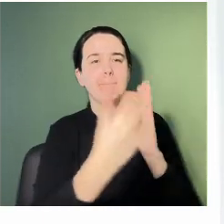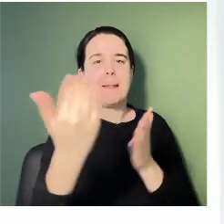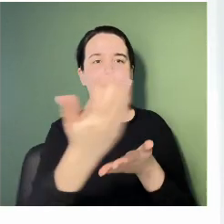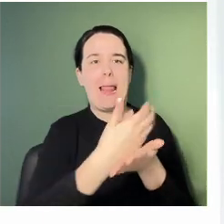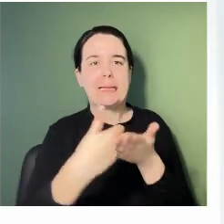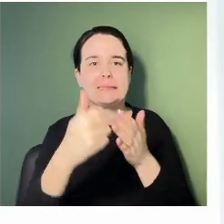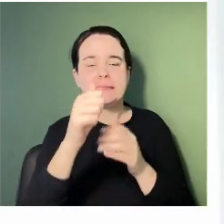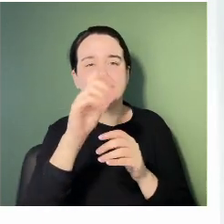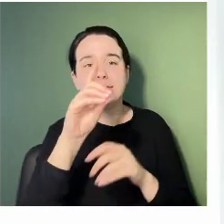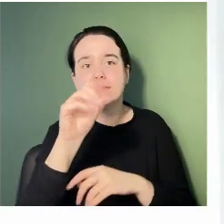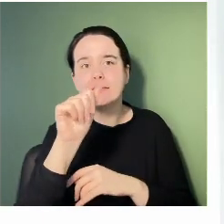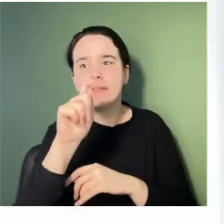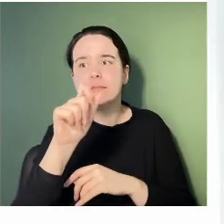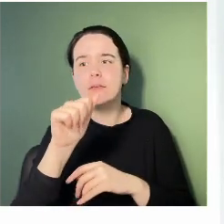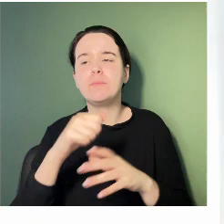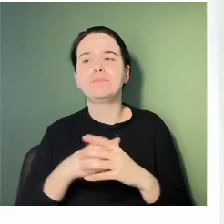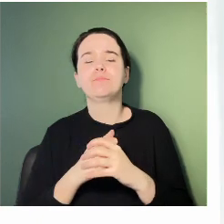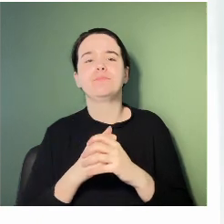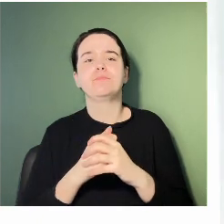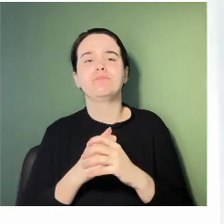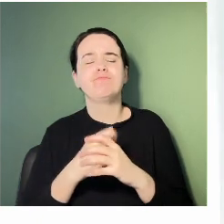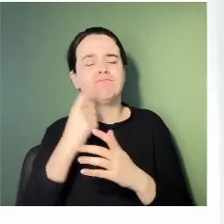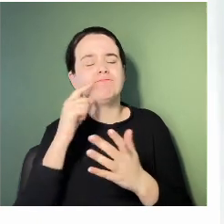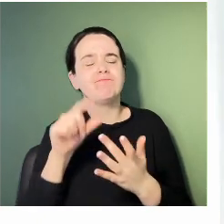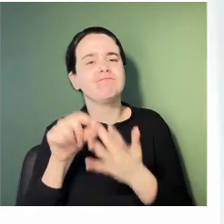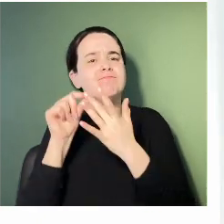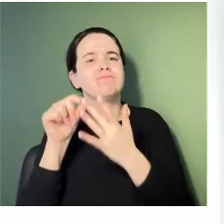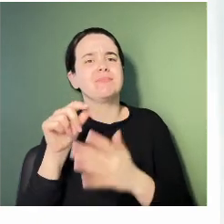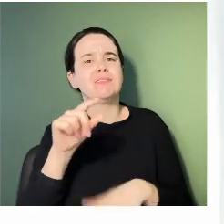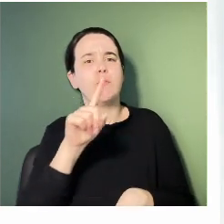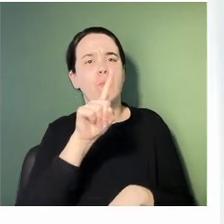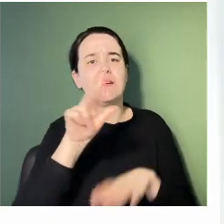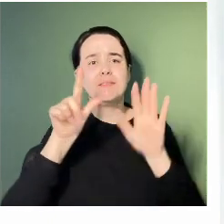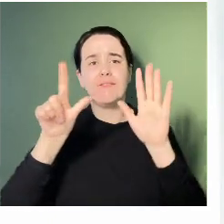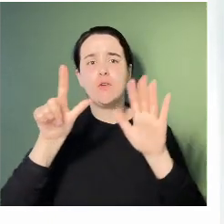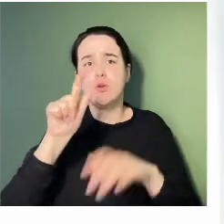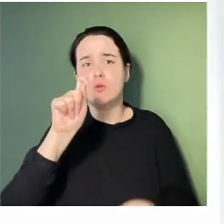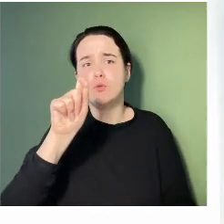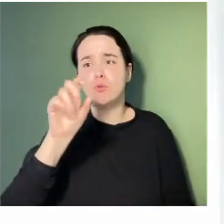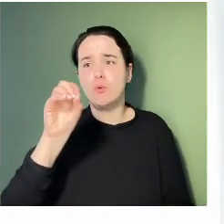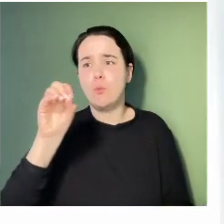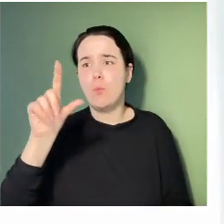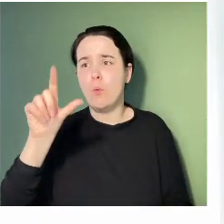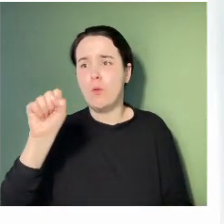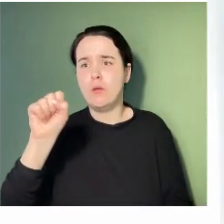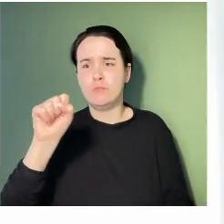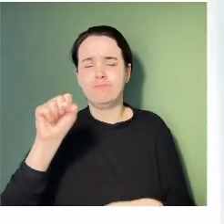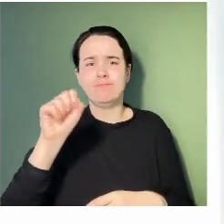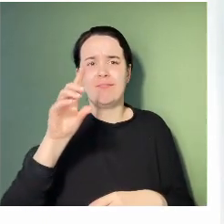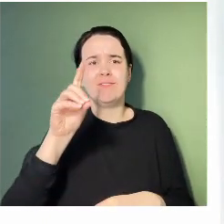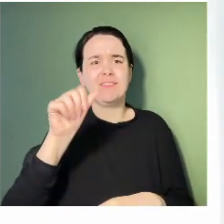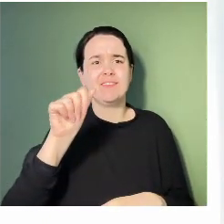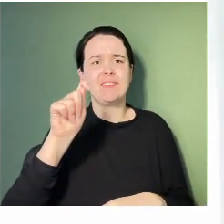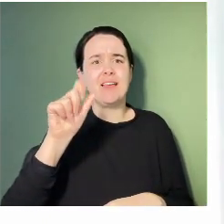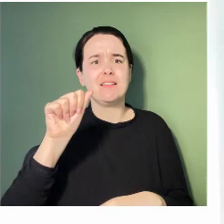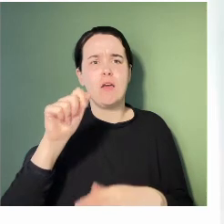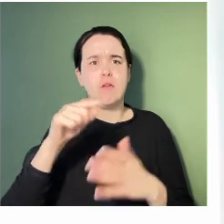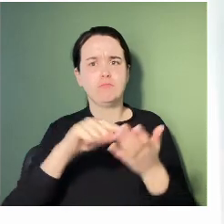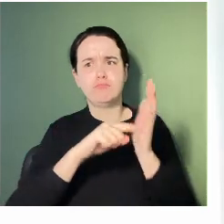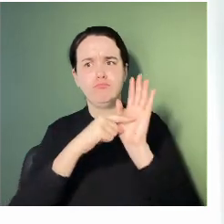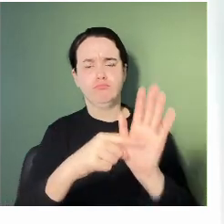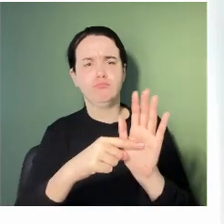we've identified 17 tools that are used by this industry in their creation of data-driven targeted political messaging, which is quite